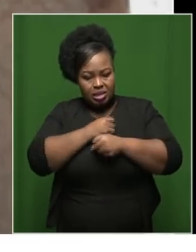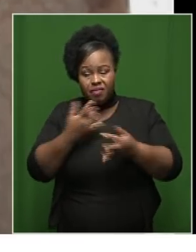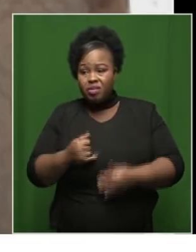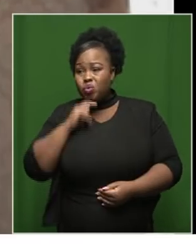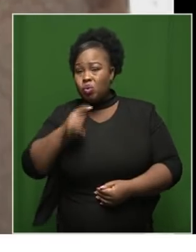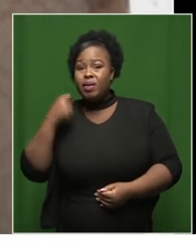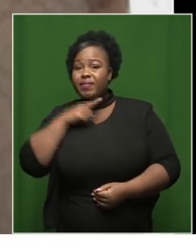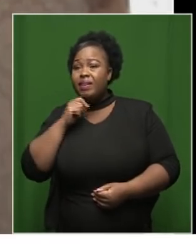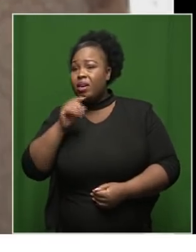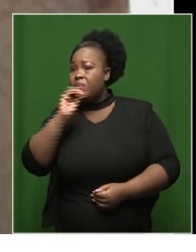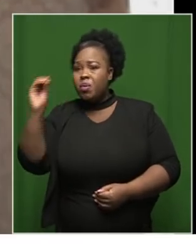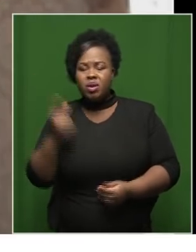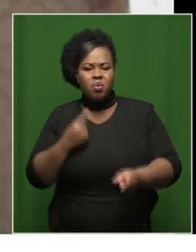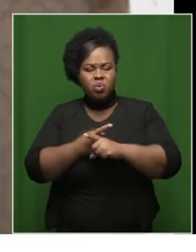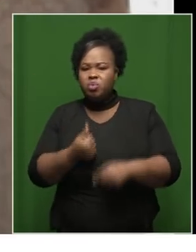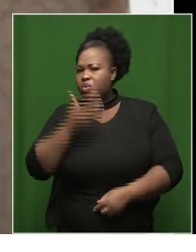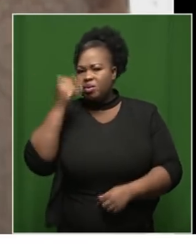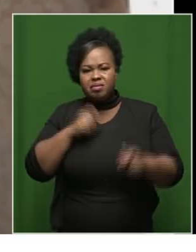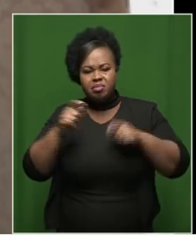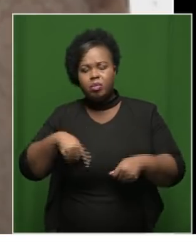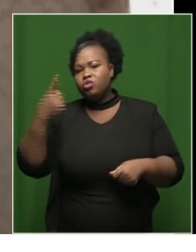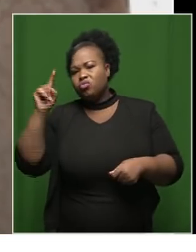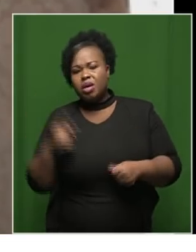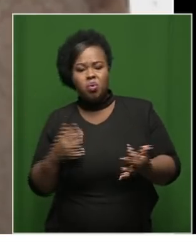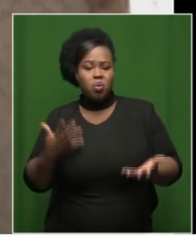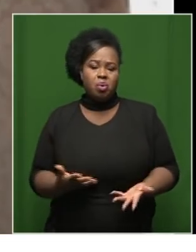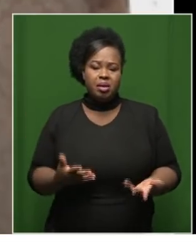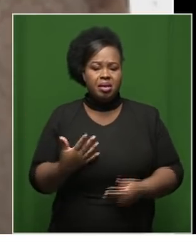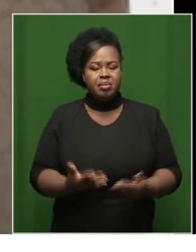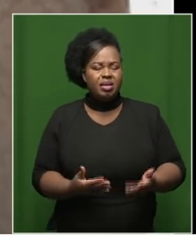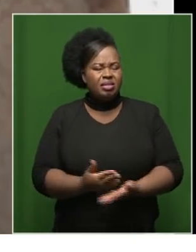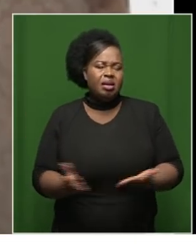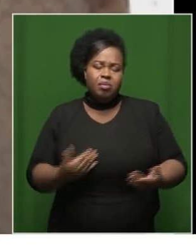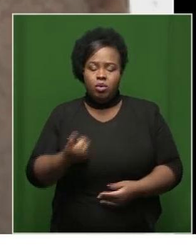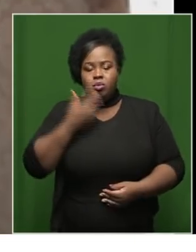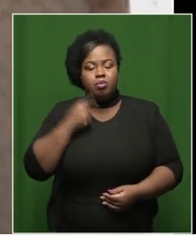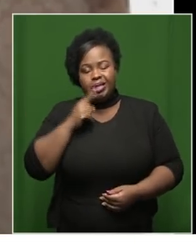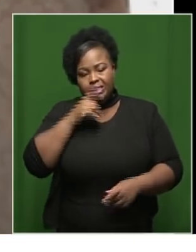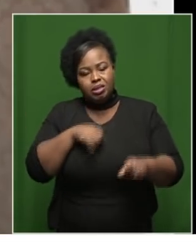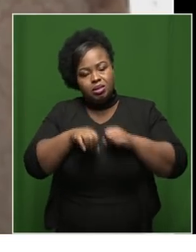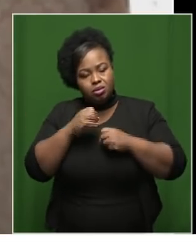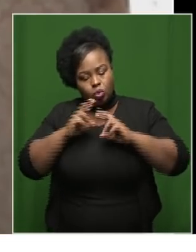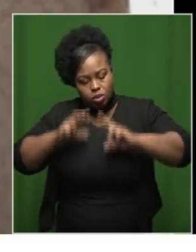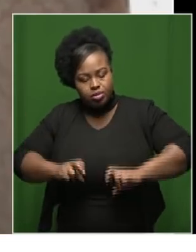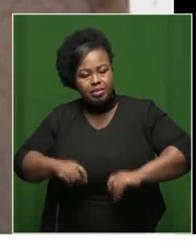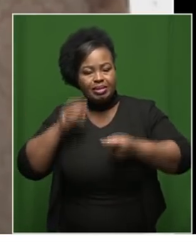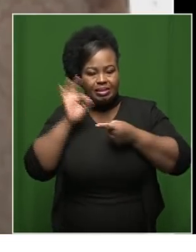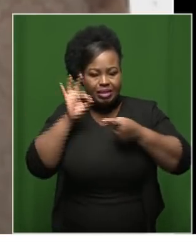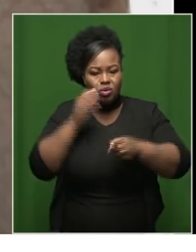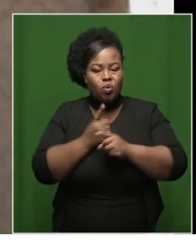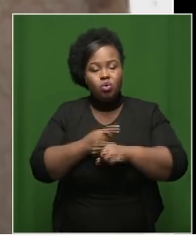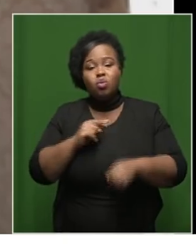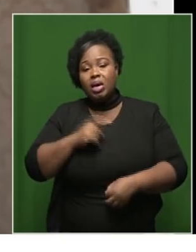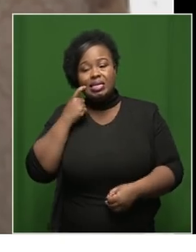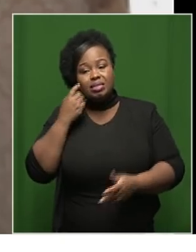is flooded, we don't even know if people are taking the right thing, or it's like a placebo that they're taking. So we have to get them tested. So the quicker we get it legalized, the quicker